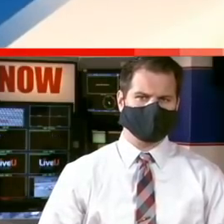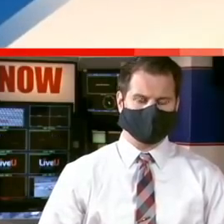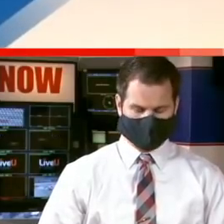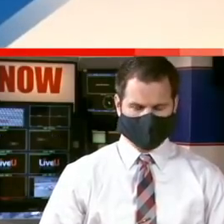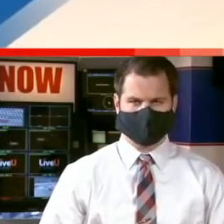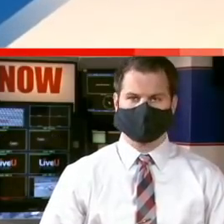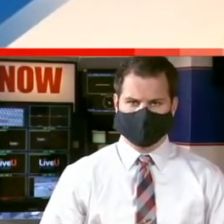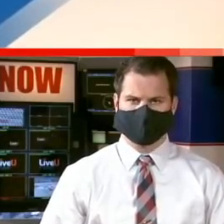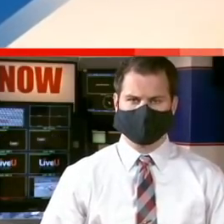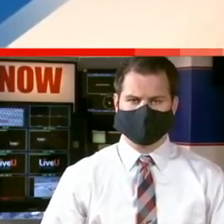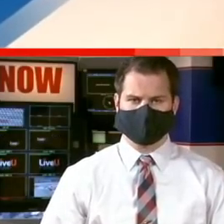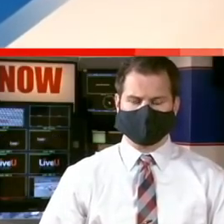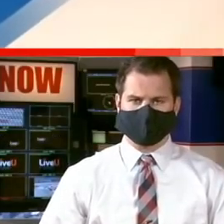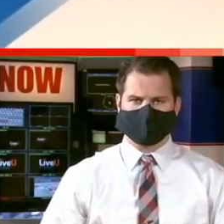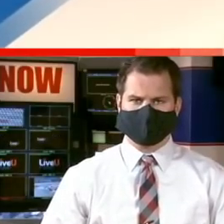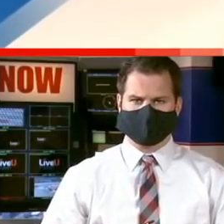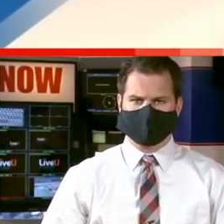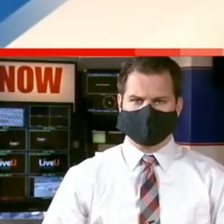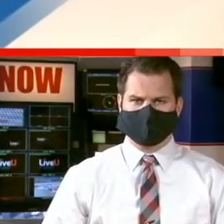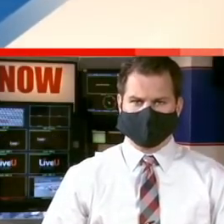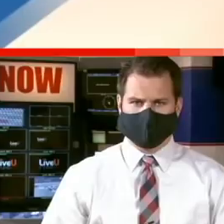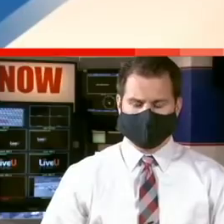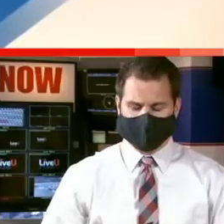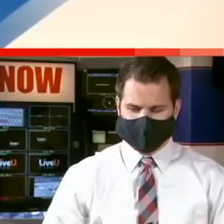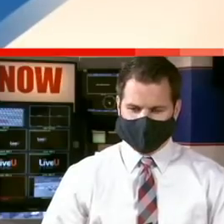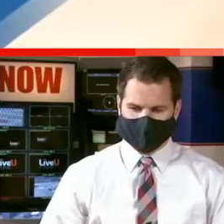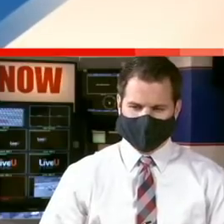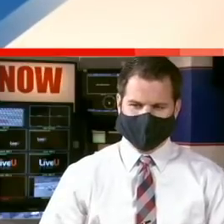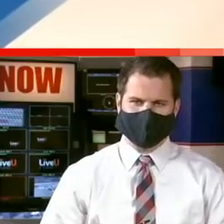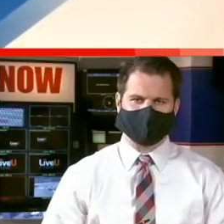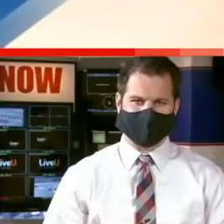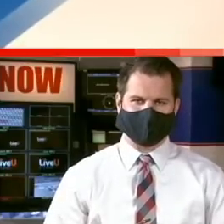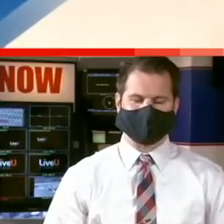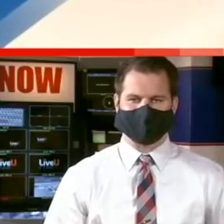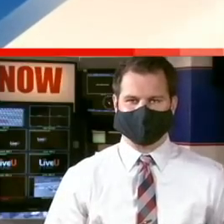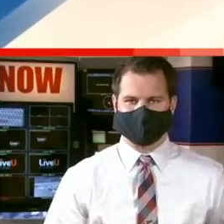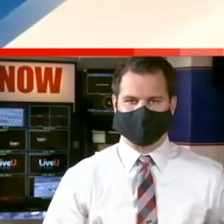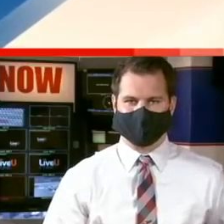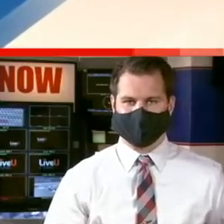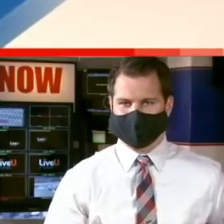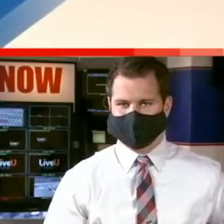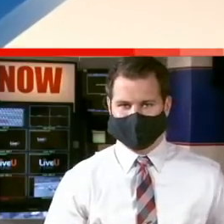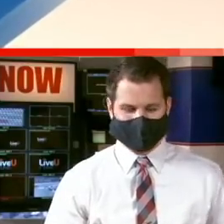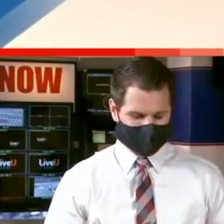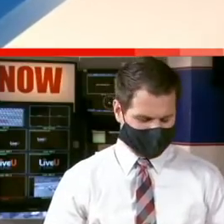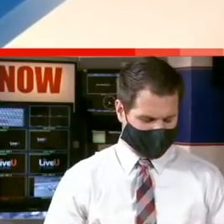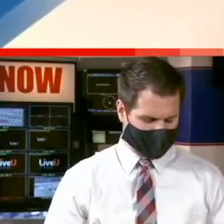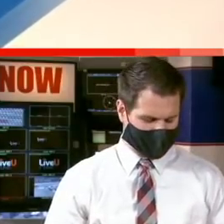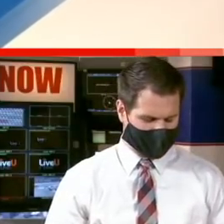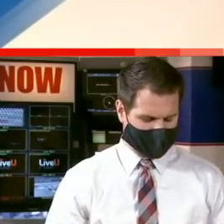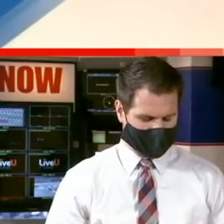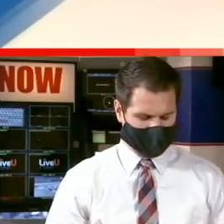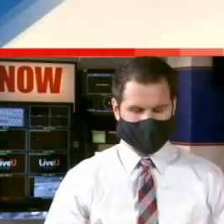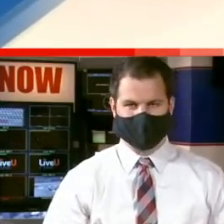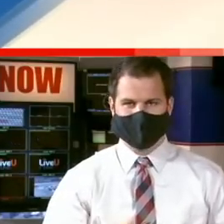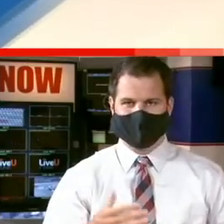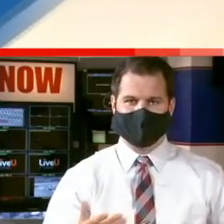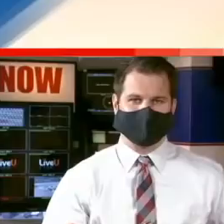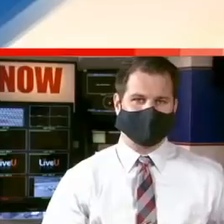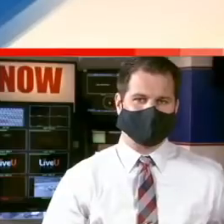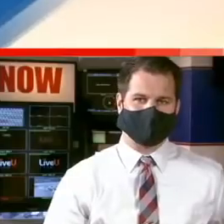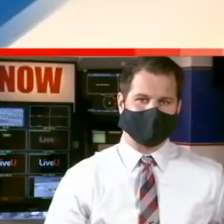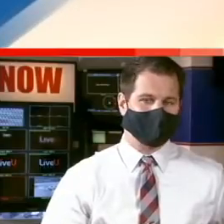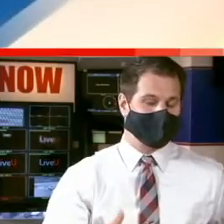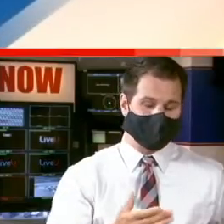long list of rules. What stands out the most to you? Well, I think we did finally see some of that guidance, Terry, on